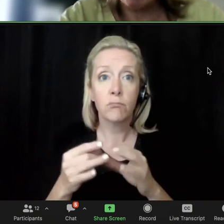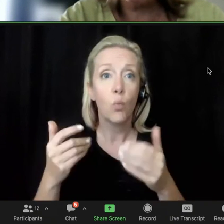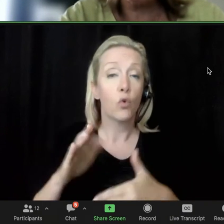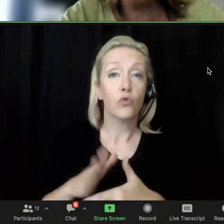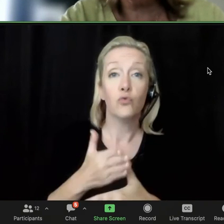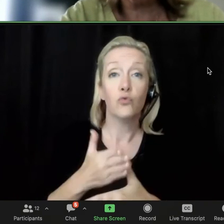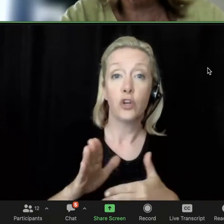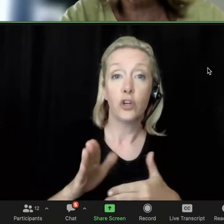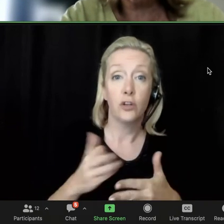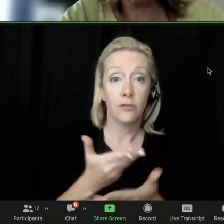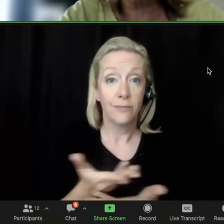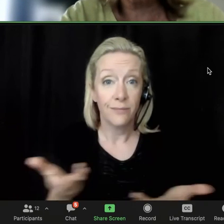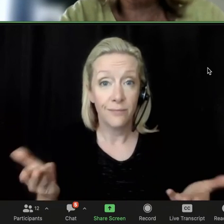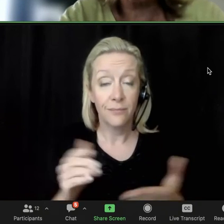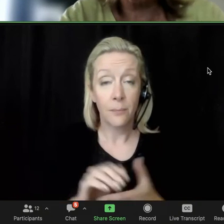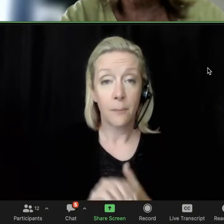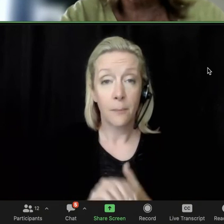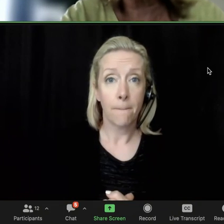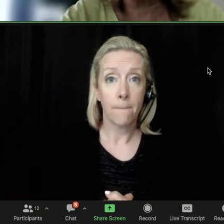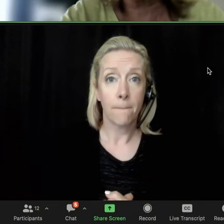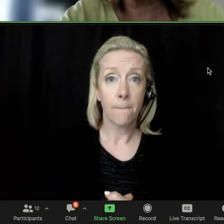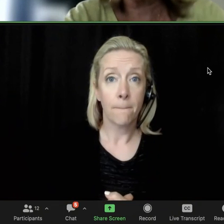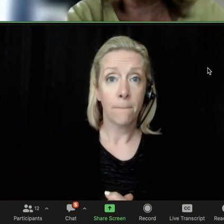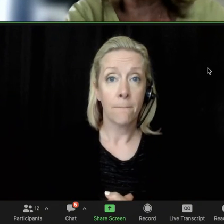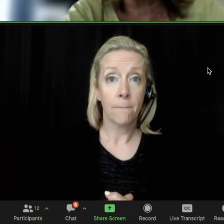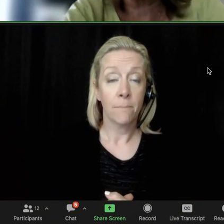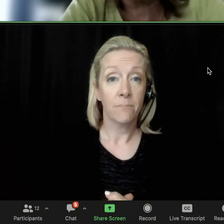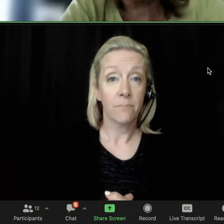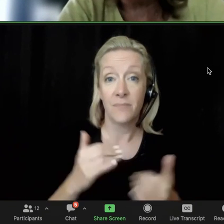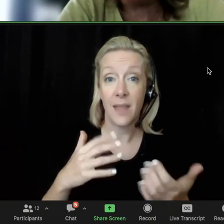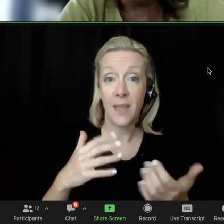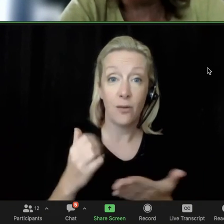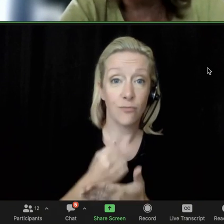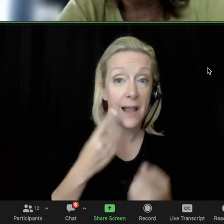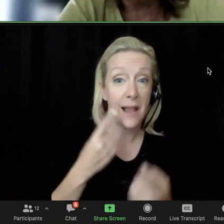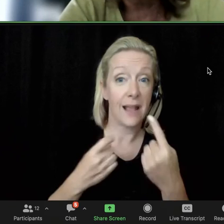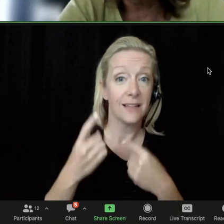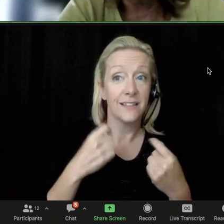I think to let me know. Now's the time to ask.